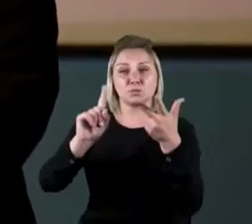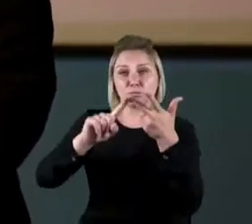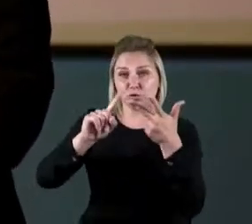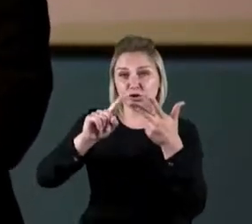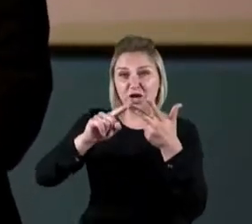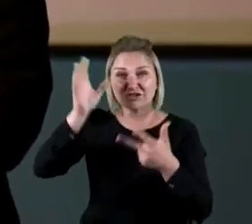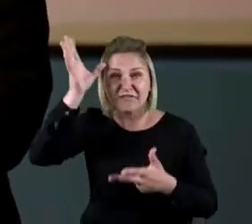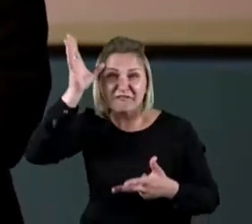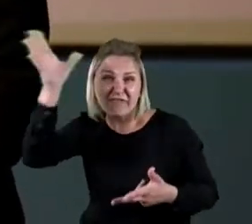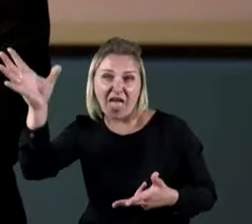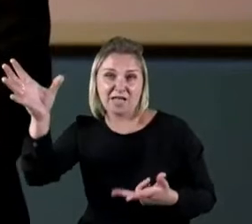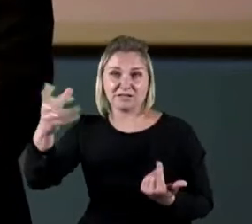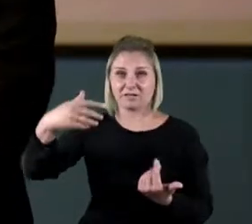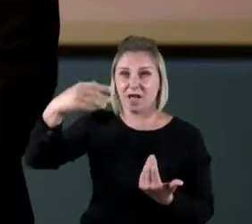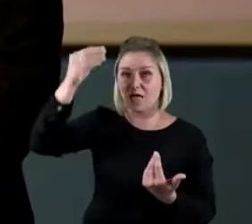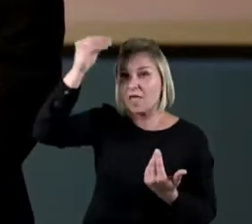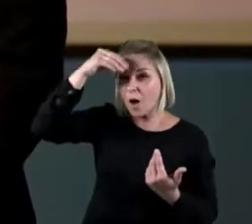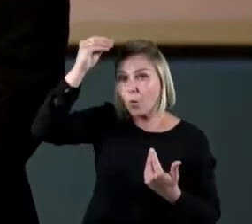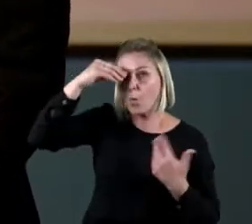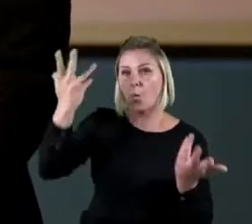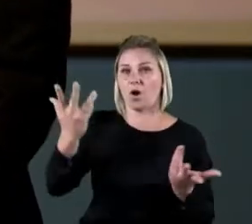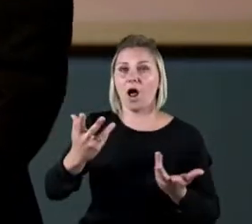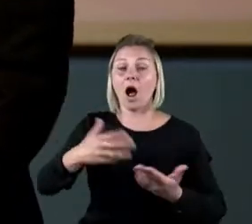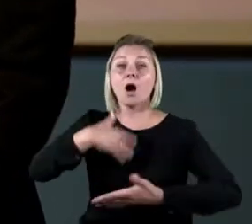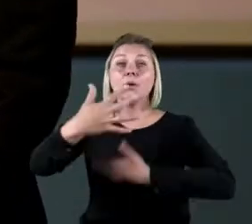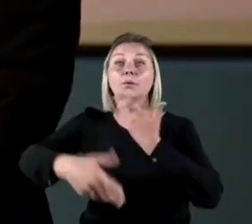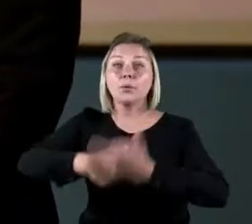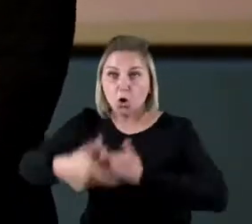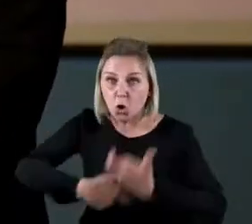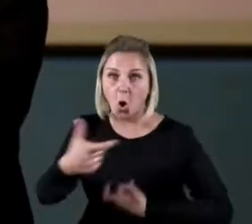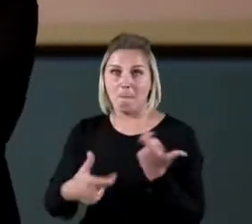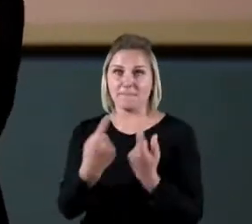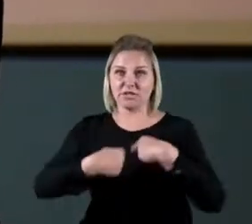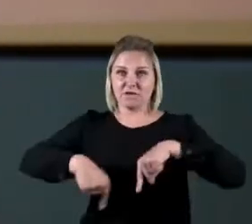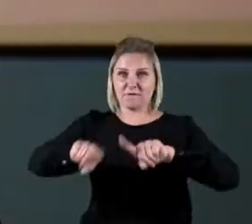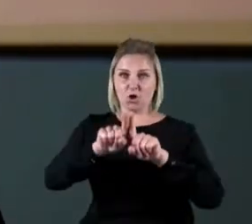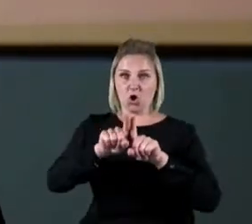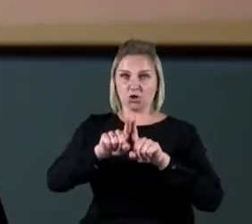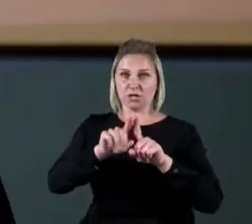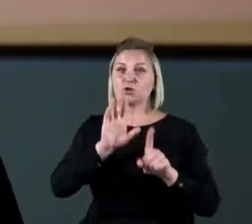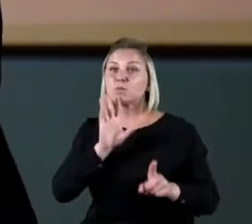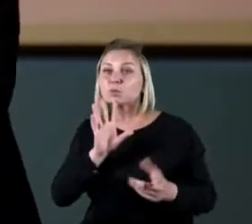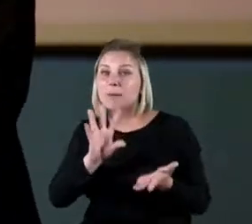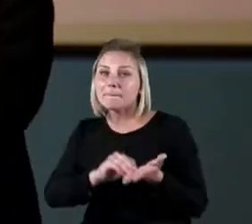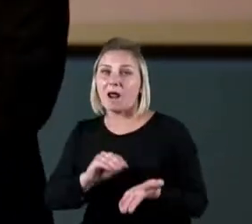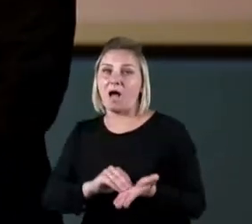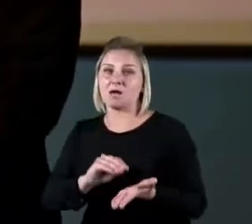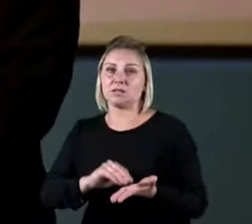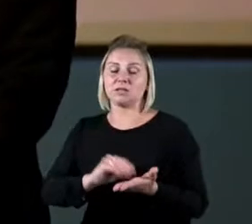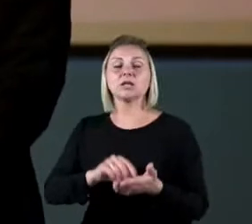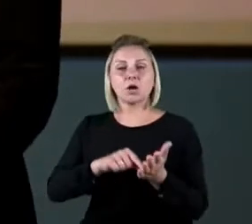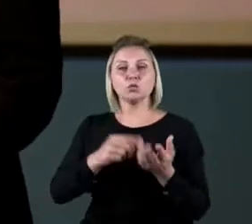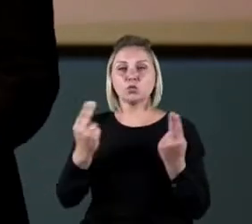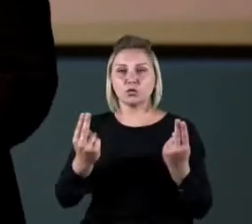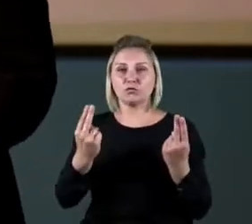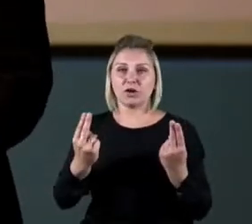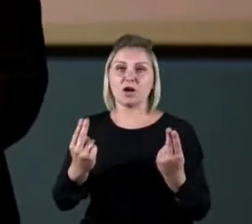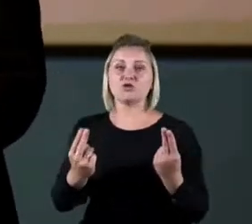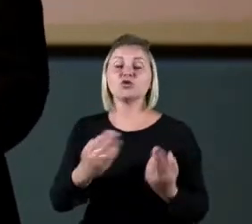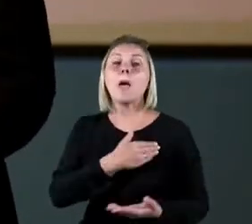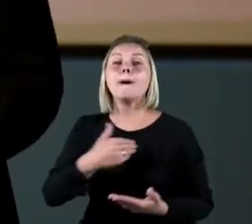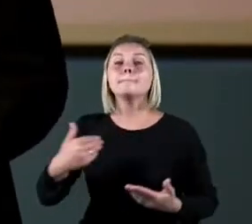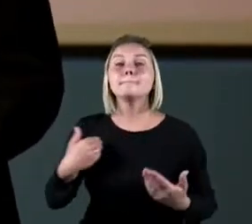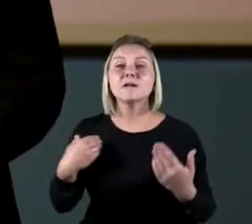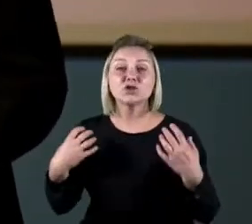knowledge in practice, creating knowledge is very important. We believe on that. We are